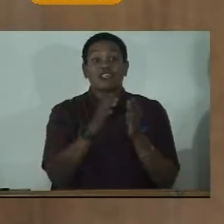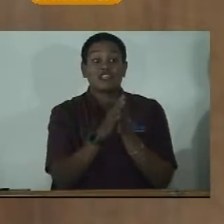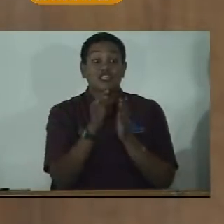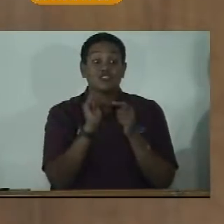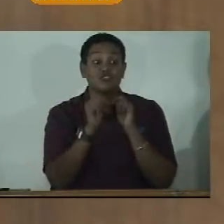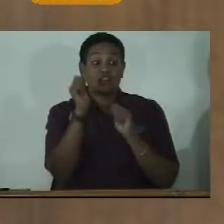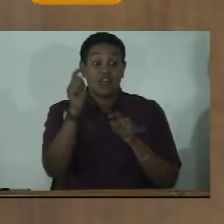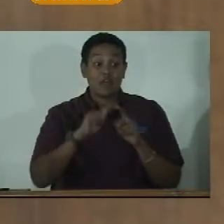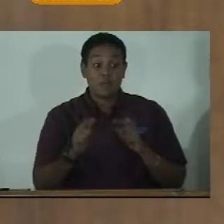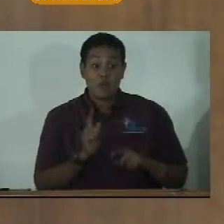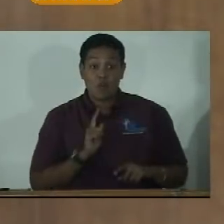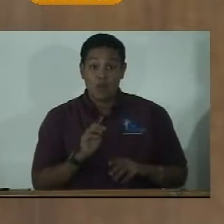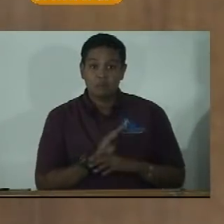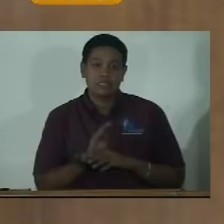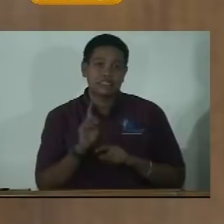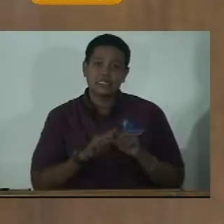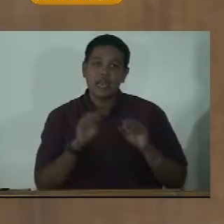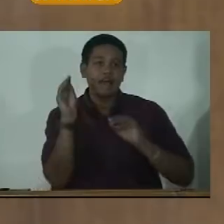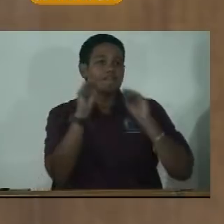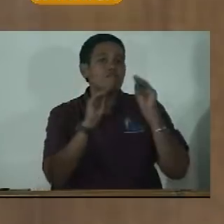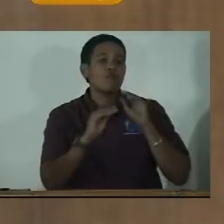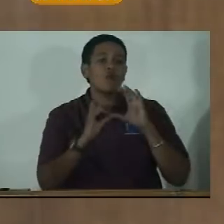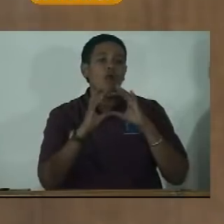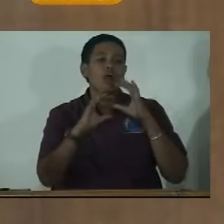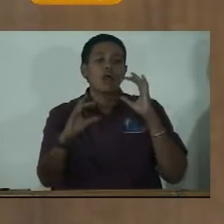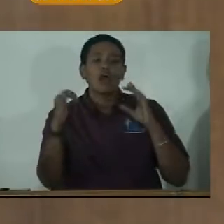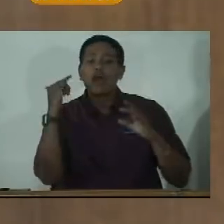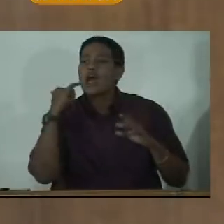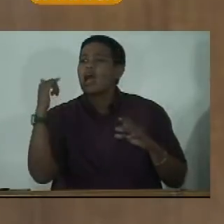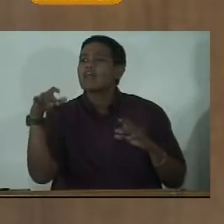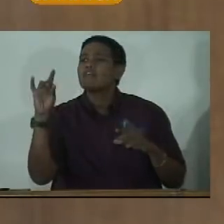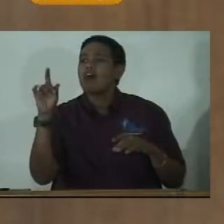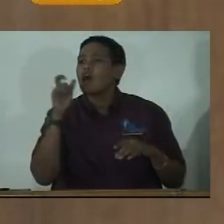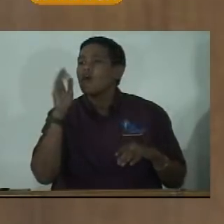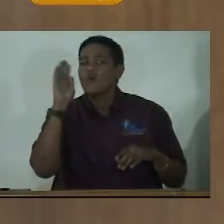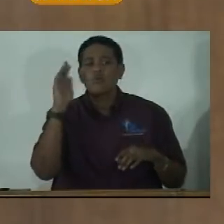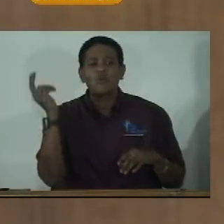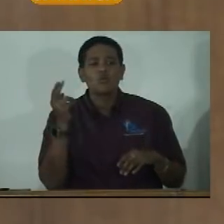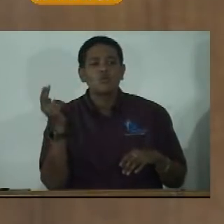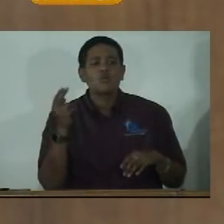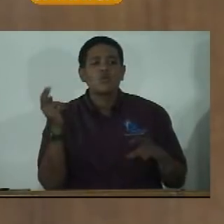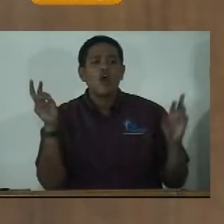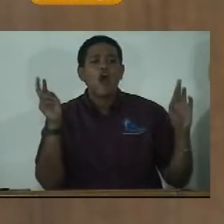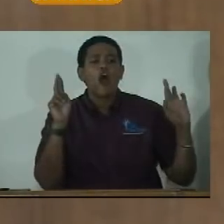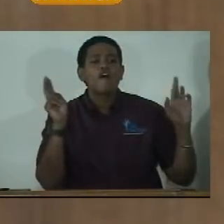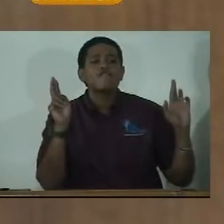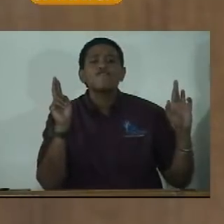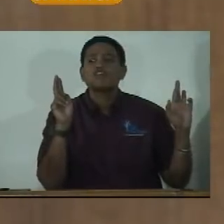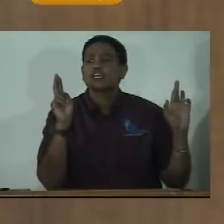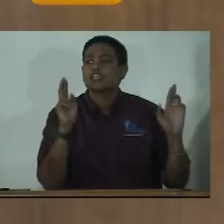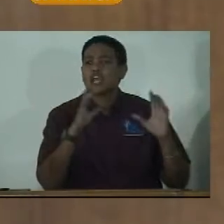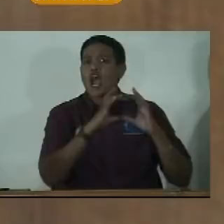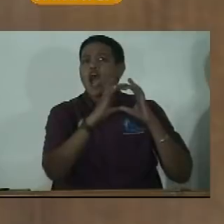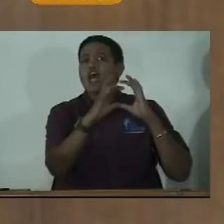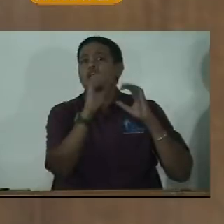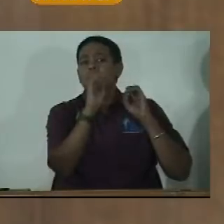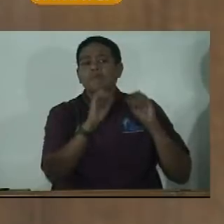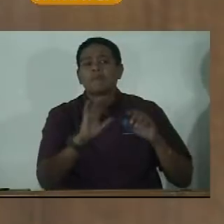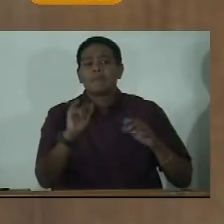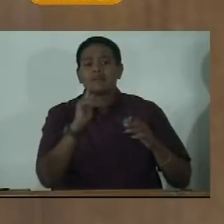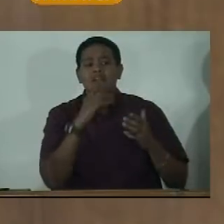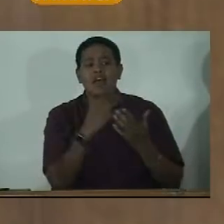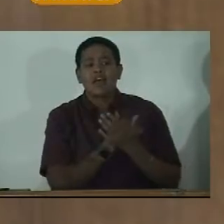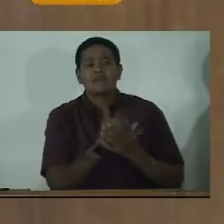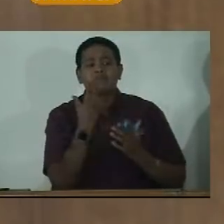container. And you're calling around trying to find who else would use a refrigerated container, and by the time the opportunity gone,